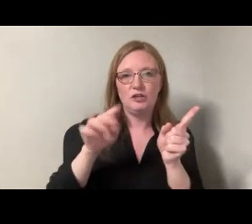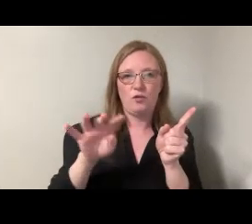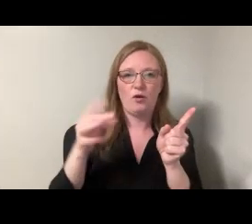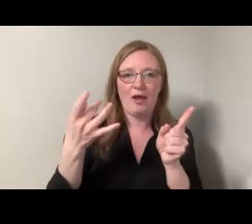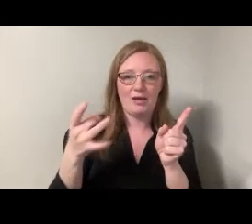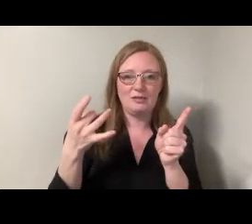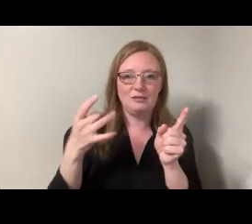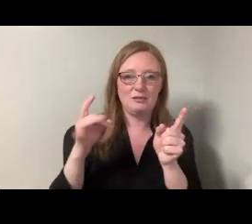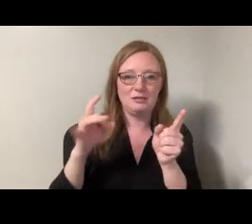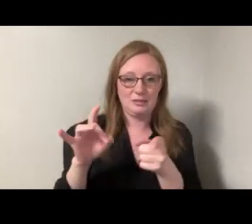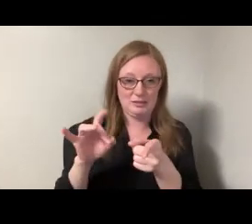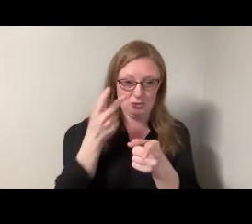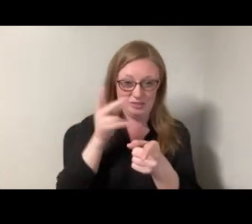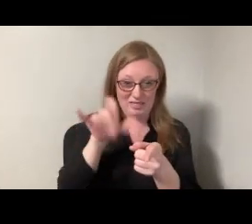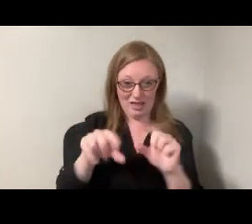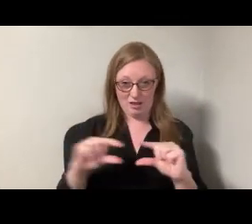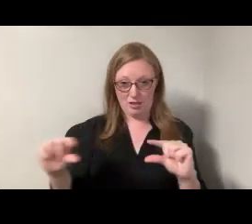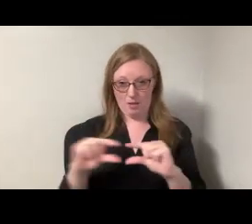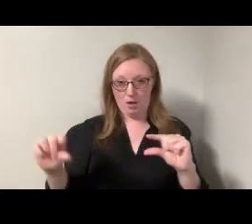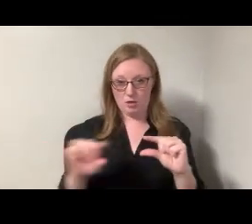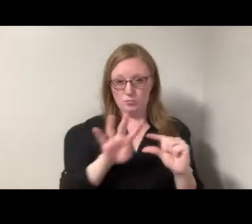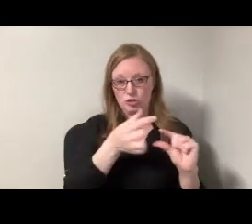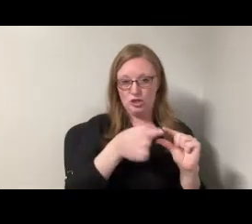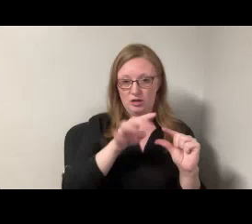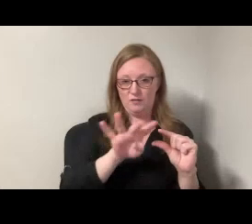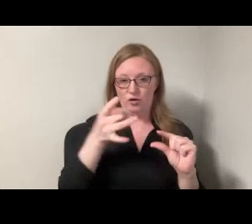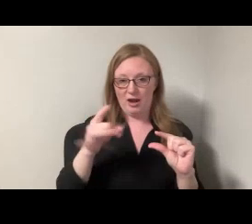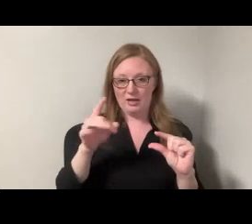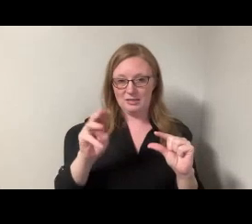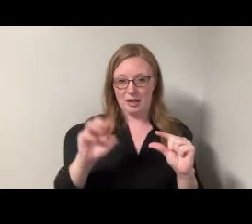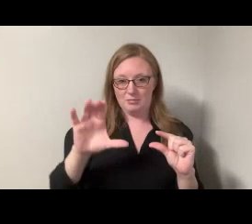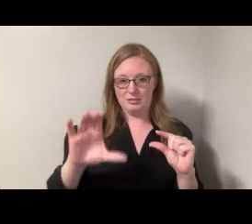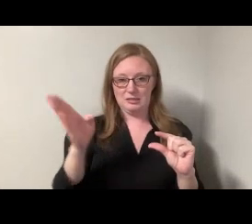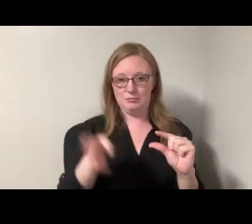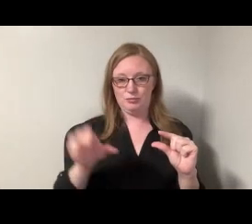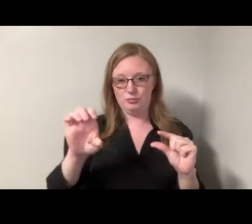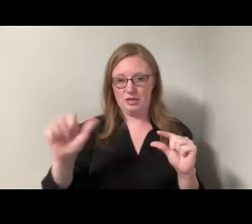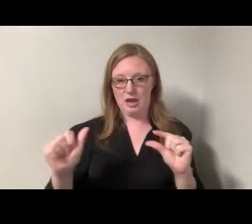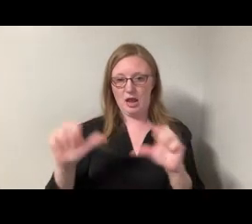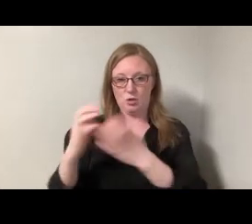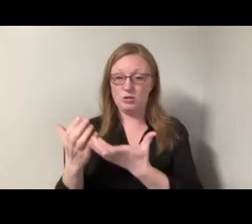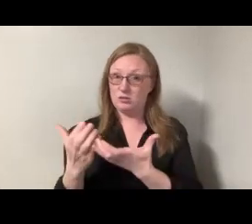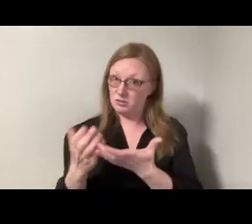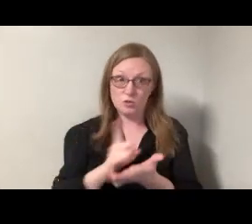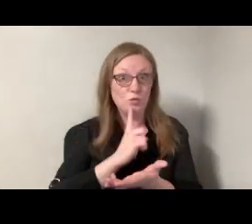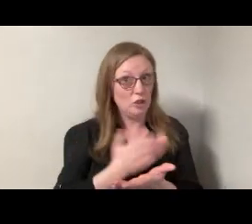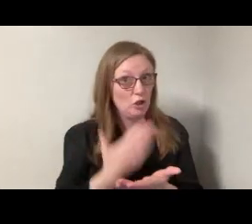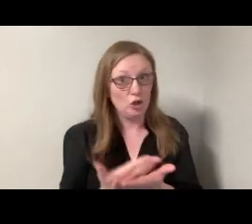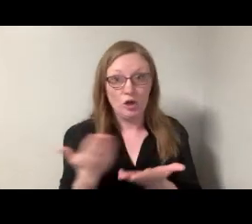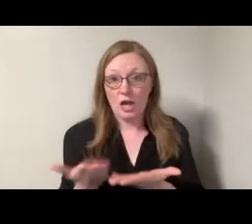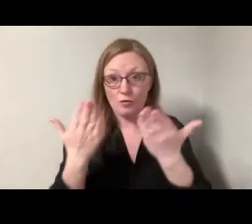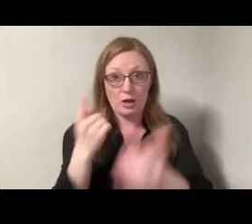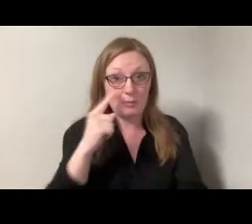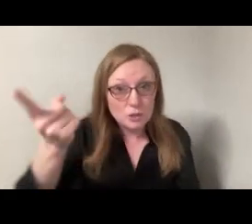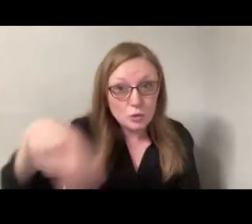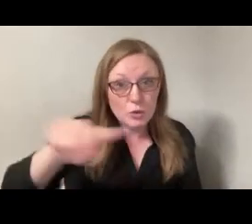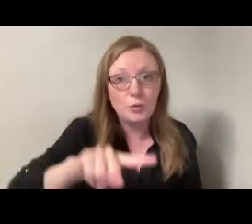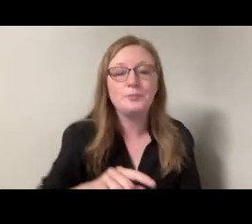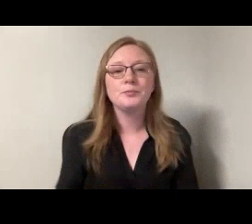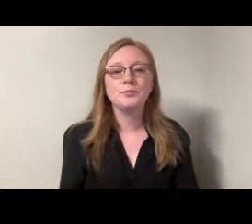and Emergency Assistance Planning and Operations course. It's a really good course. I'd recommend it to you. And